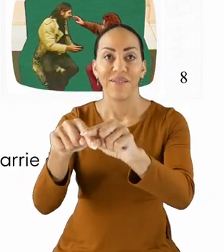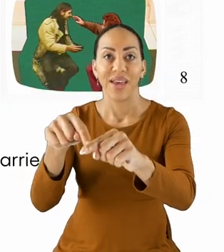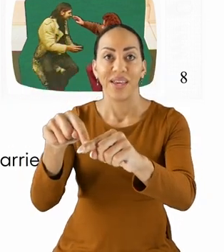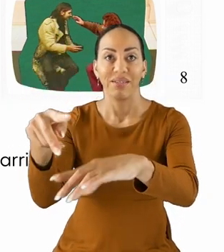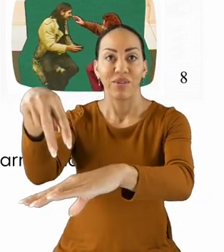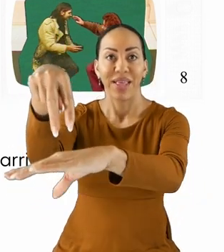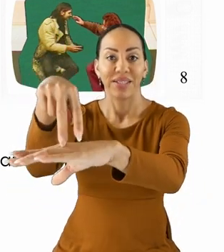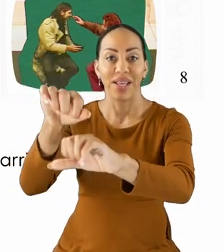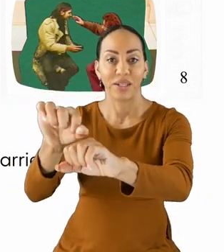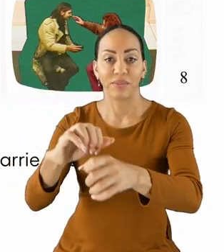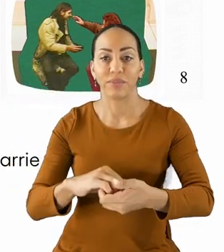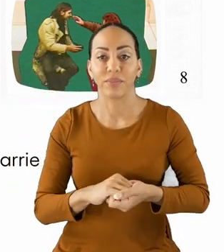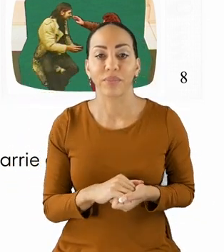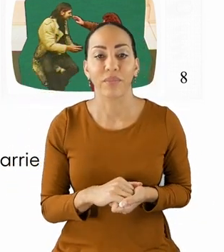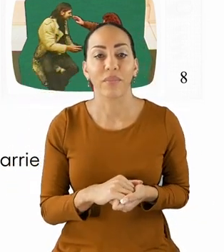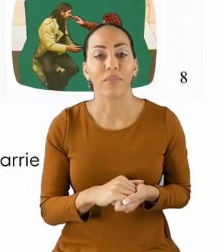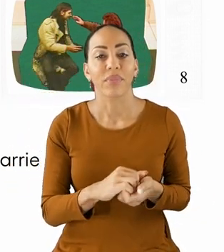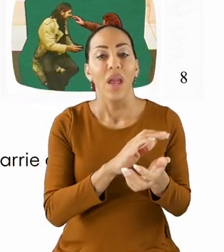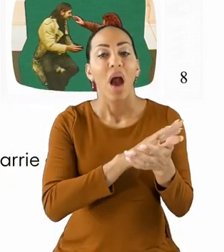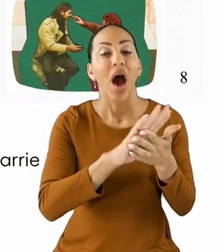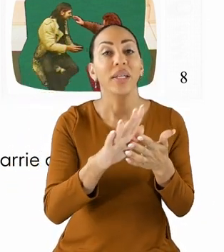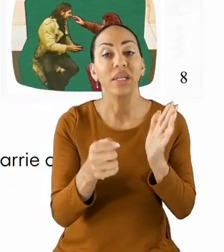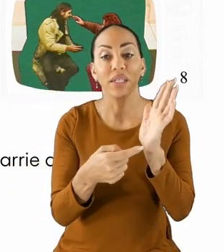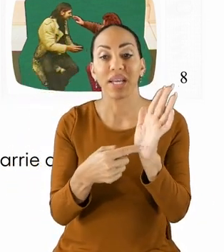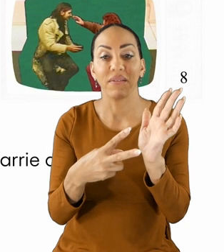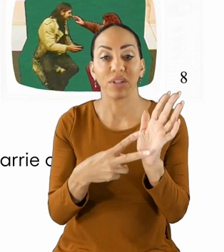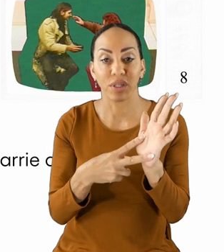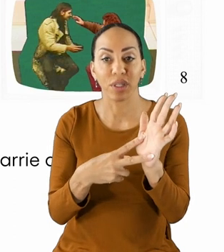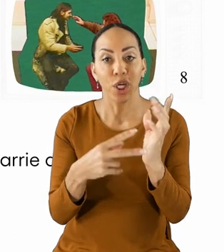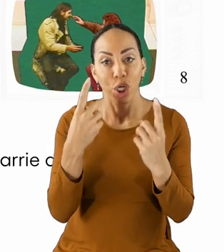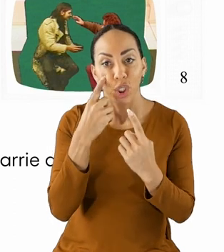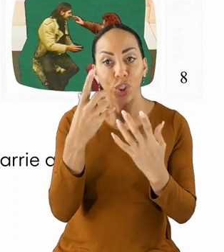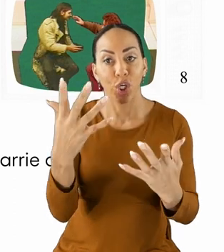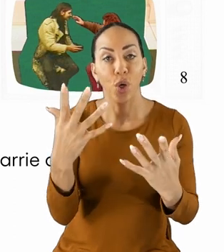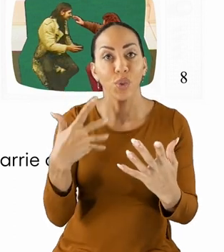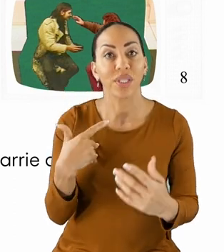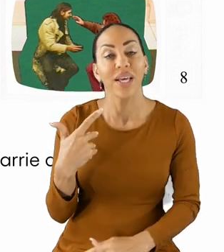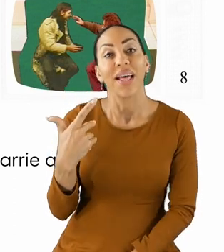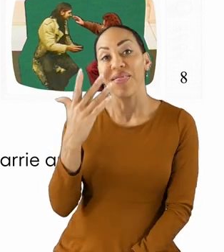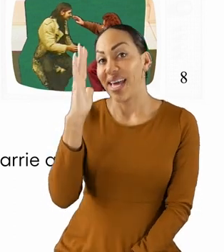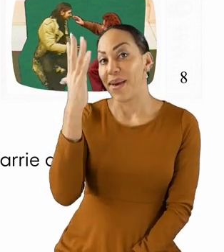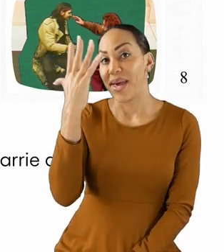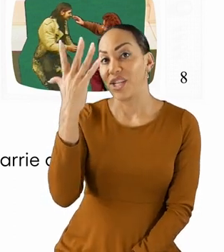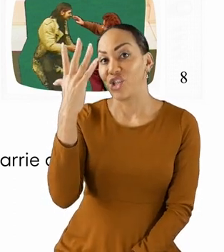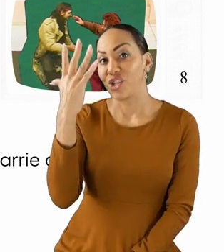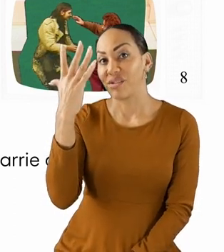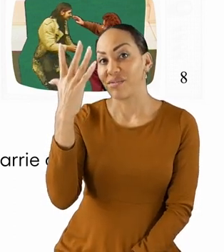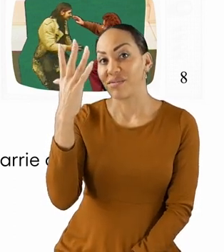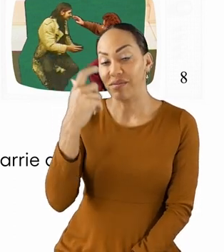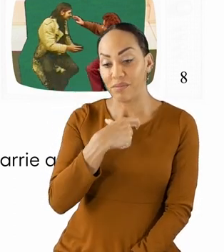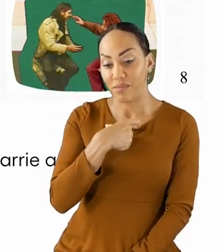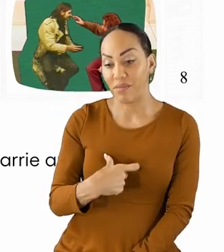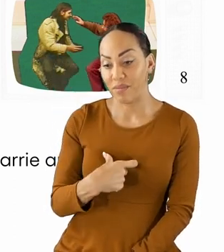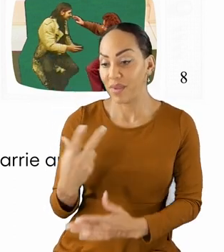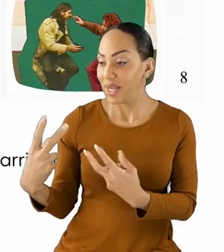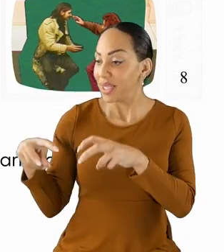us. The final episode in Heidegger's television situates the embodied self-image with another participant with whom we